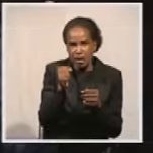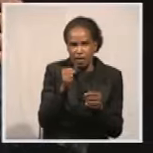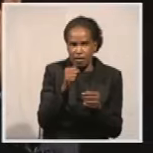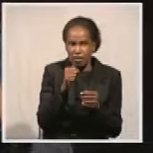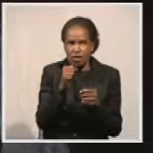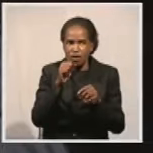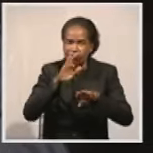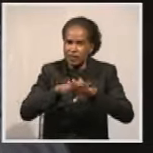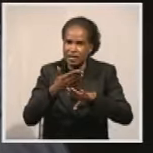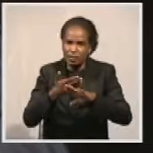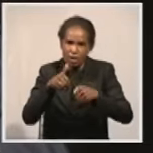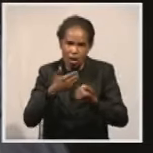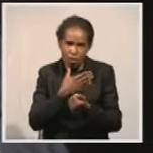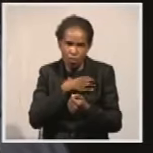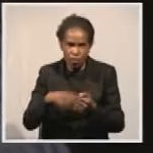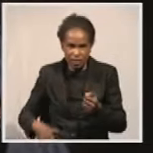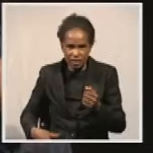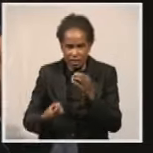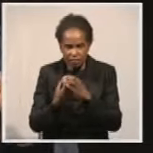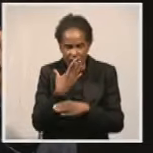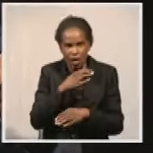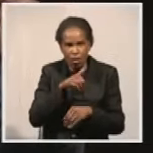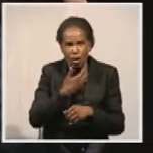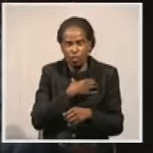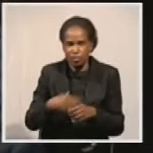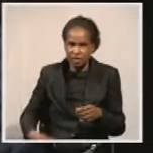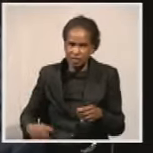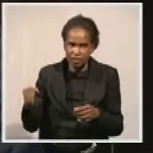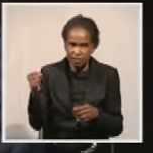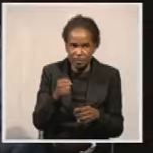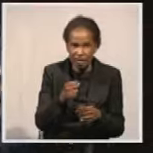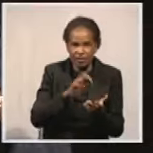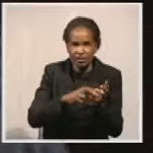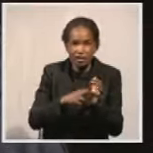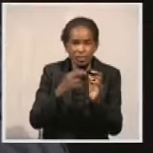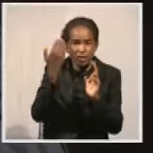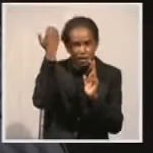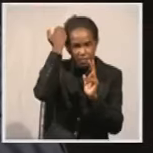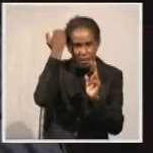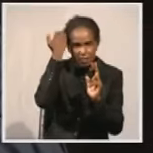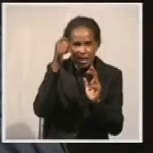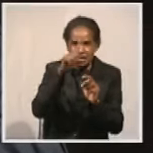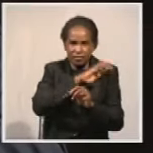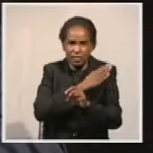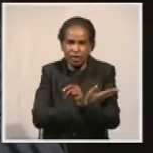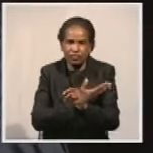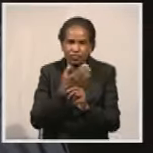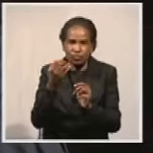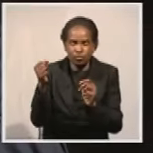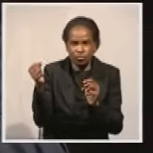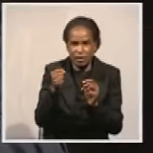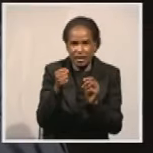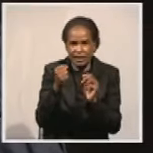now, where, for example, the Judicial Service Commission has to make a recommendation for him to appoint a judge, for example? Talk to us about some